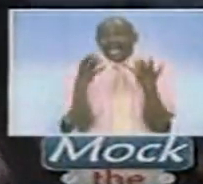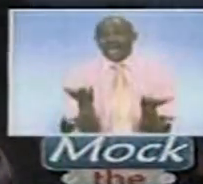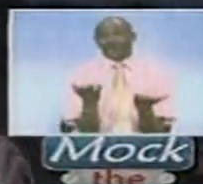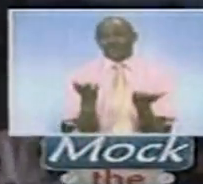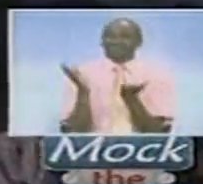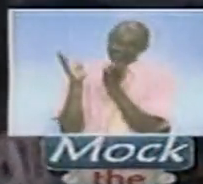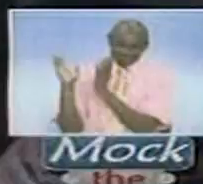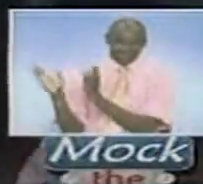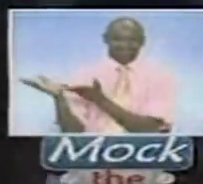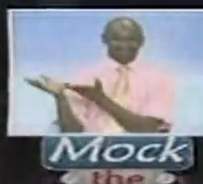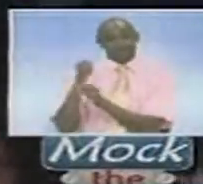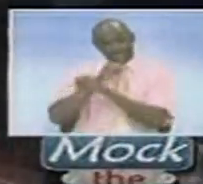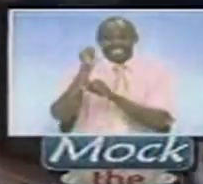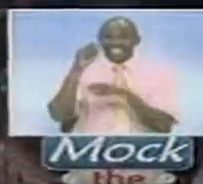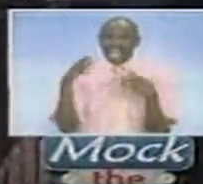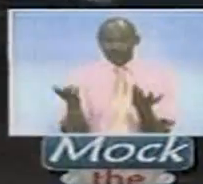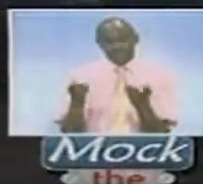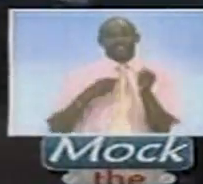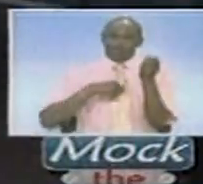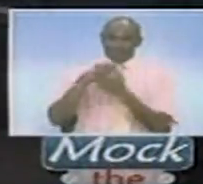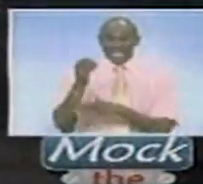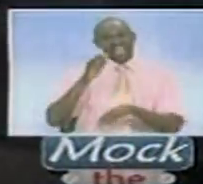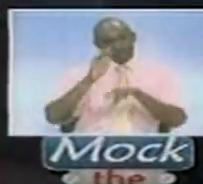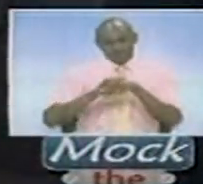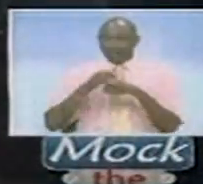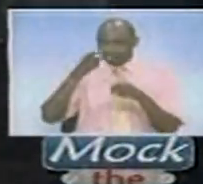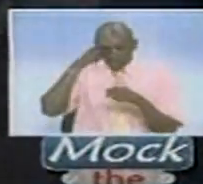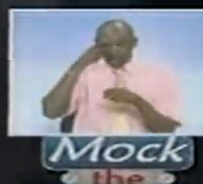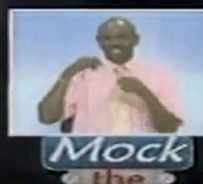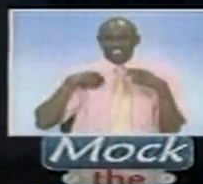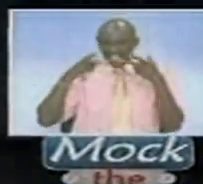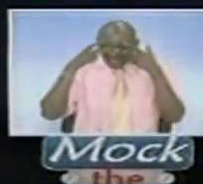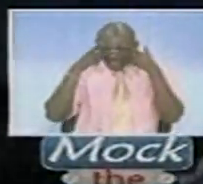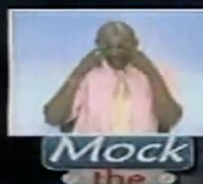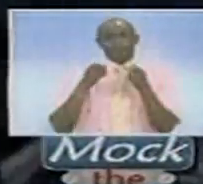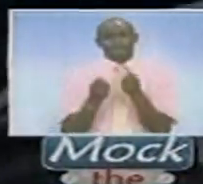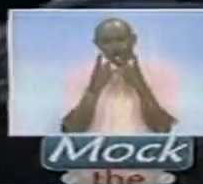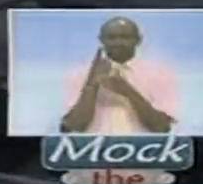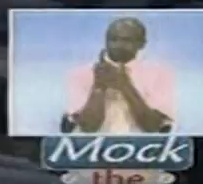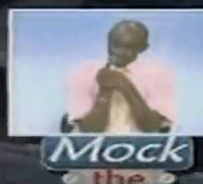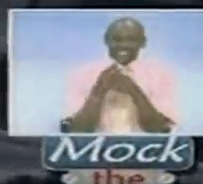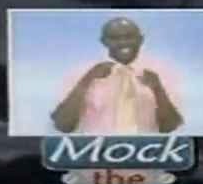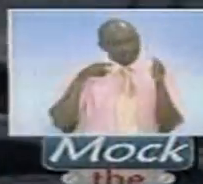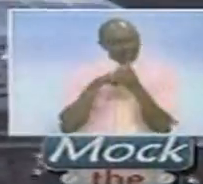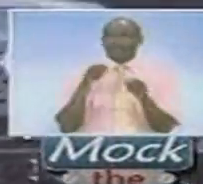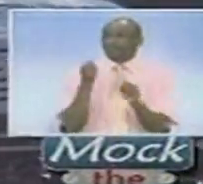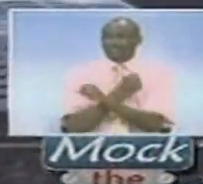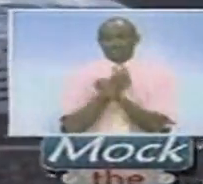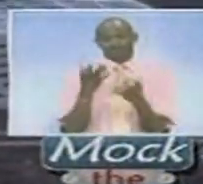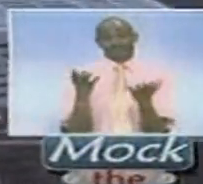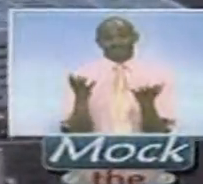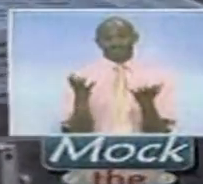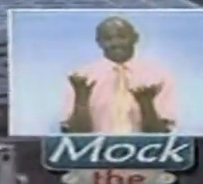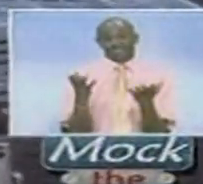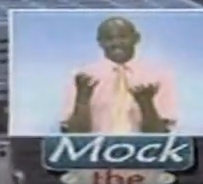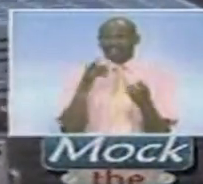best is being done to protect Kenyans than to procure a bulletproof, bombproof, deathproof, Al-Qaeda-proof, Al-Shabaab-proof monstrosity?